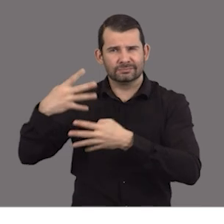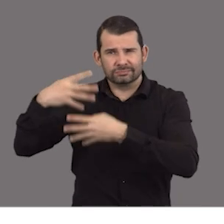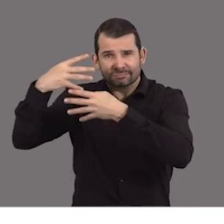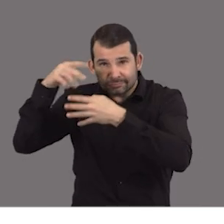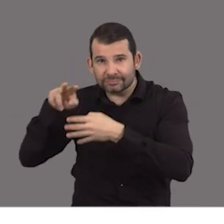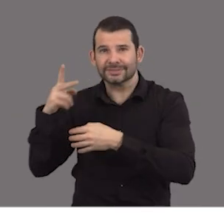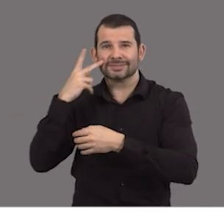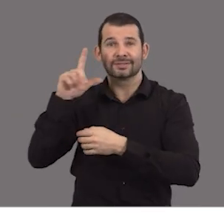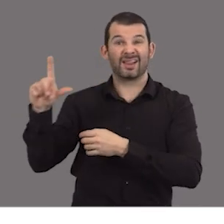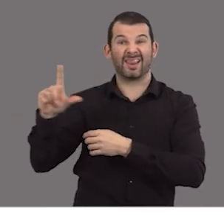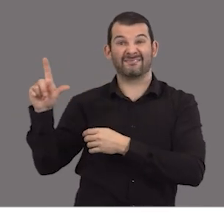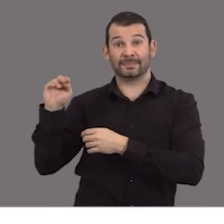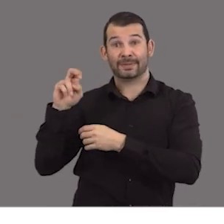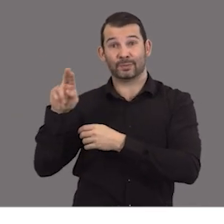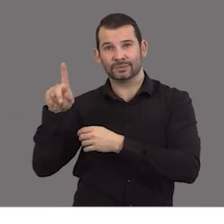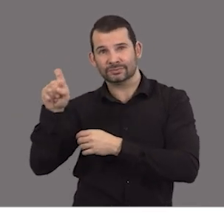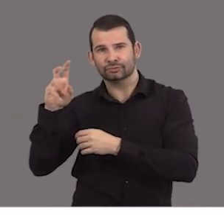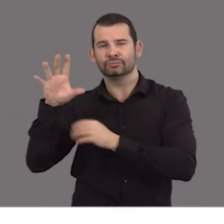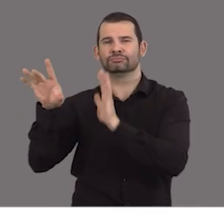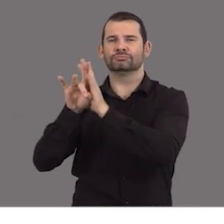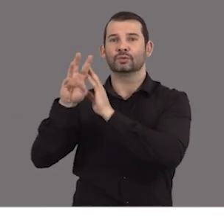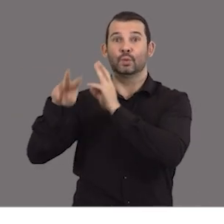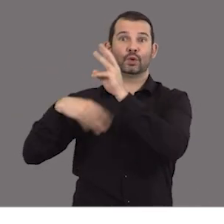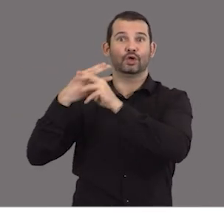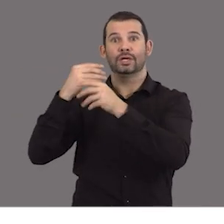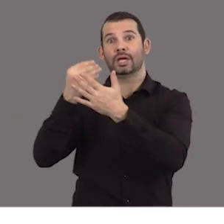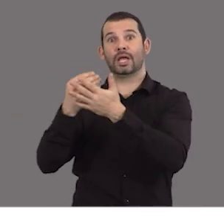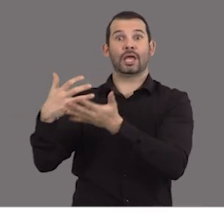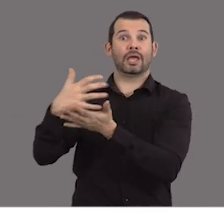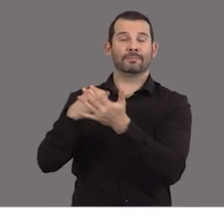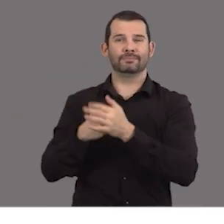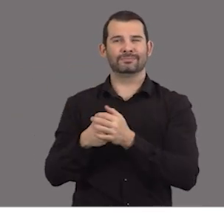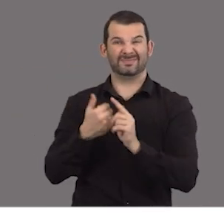Scroll down in the left side menu to choose World Income.